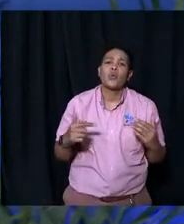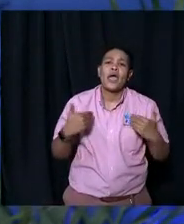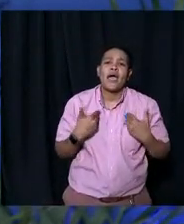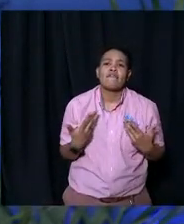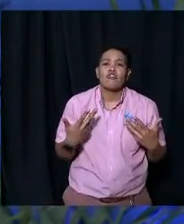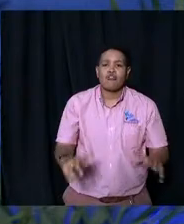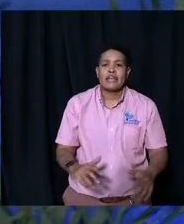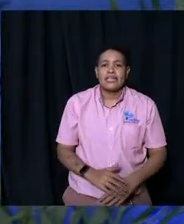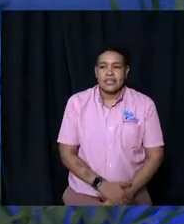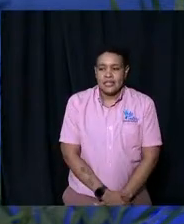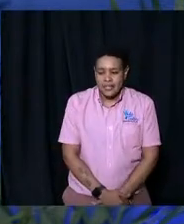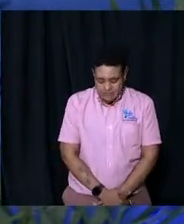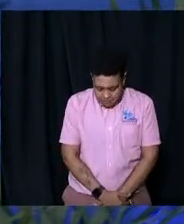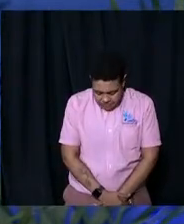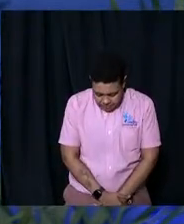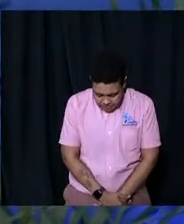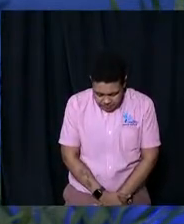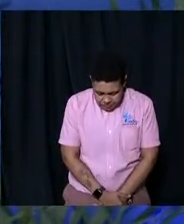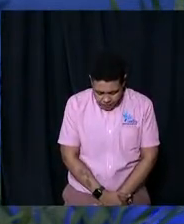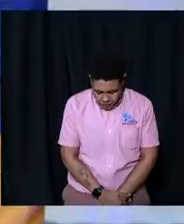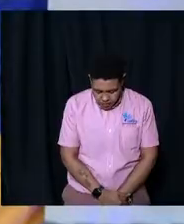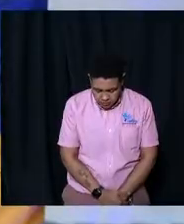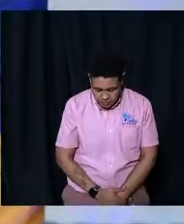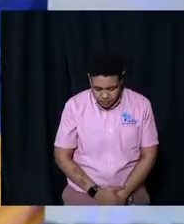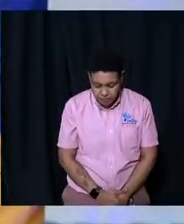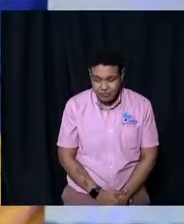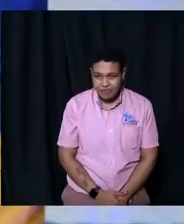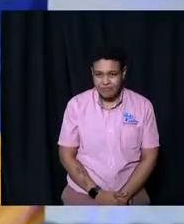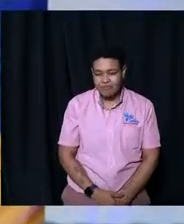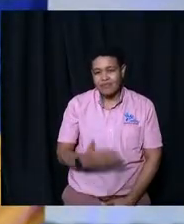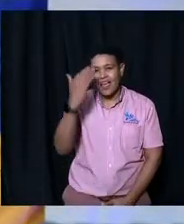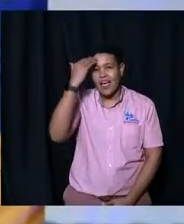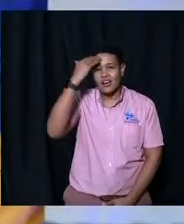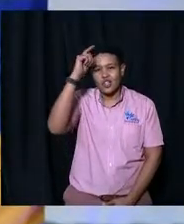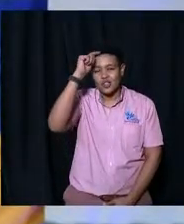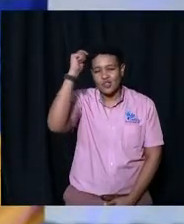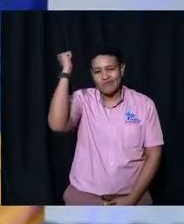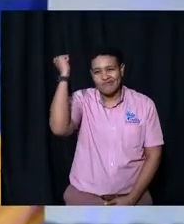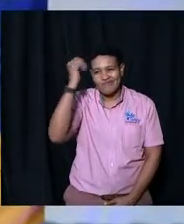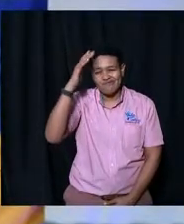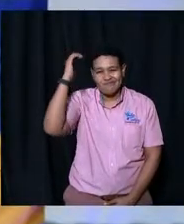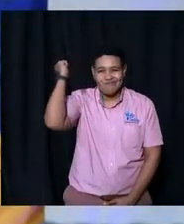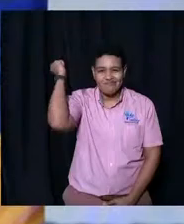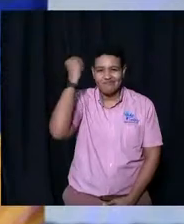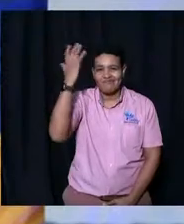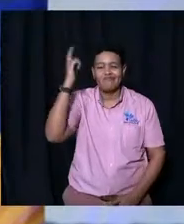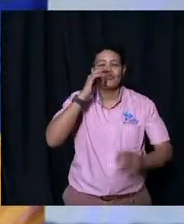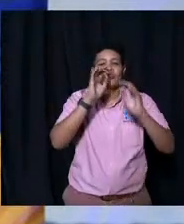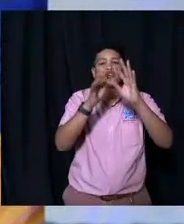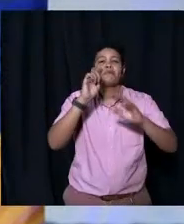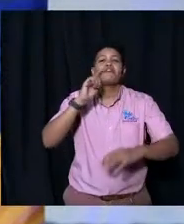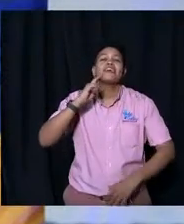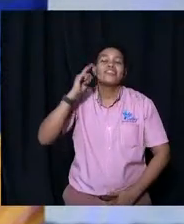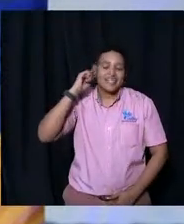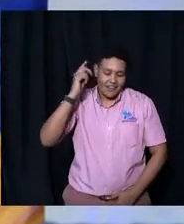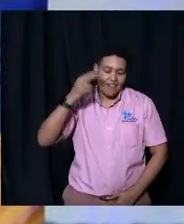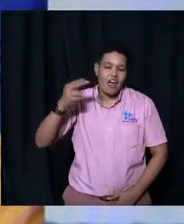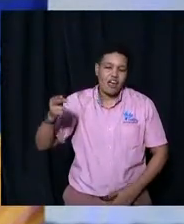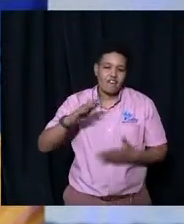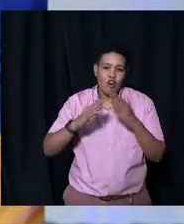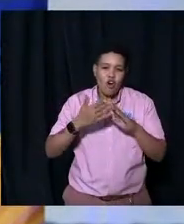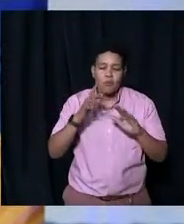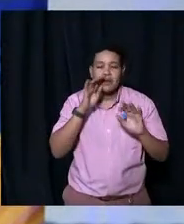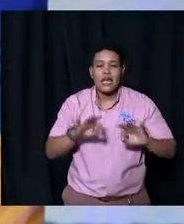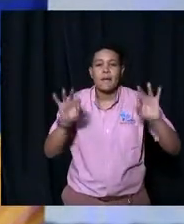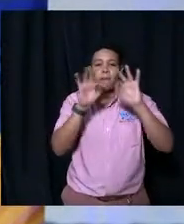the moment. Right, and let me just acknowledge Antoinette Aiken, who is here interpreting for the deaf and the hard of hearing.